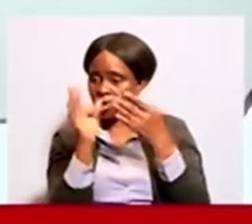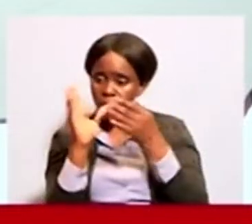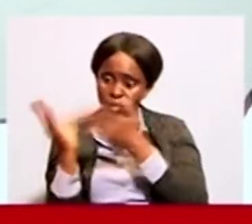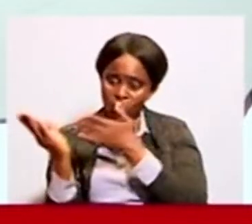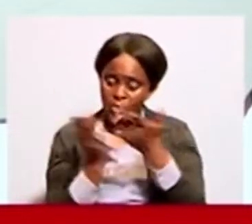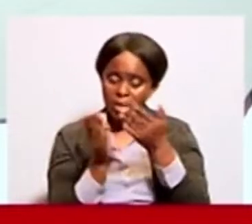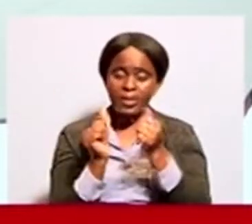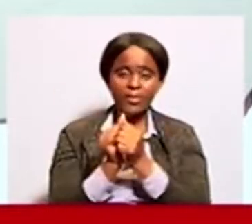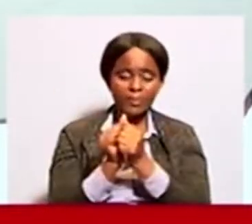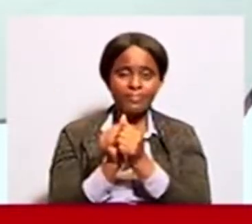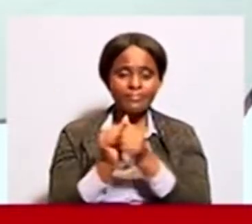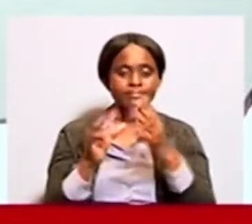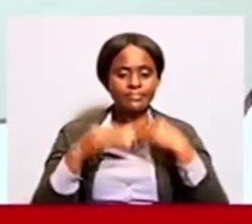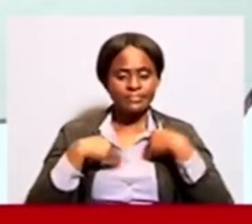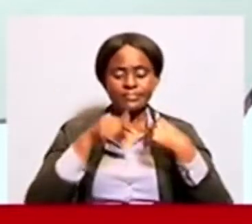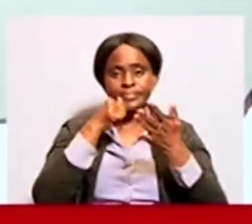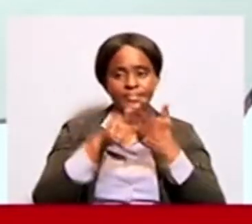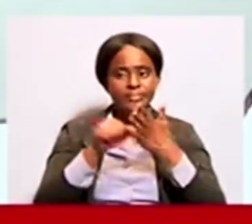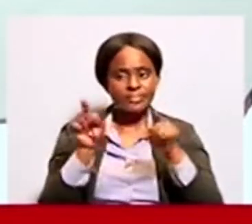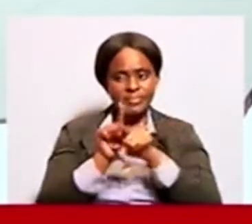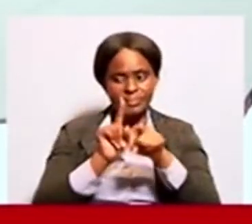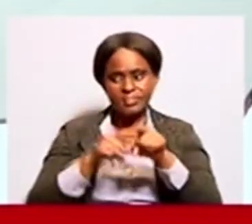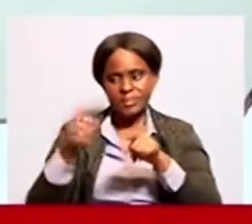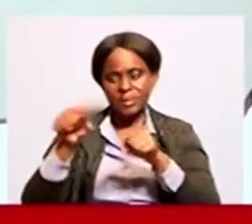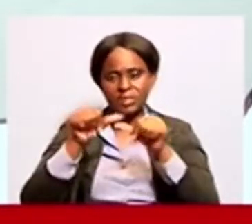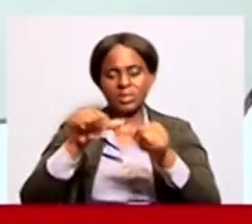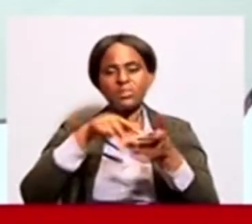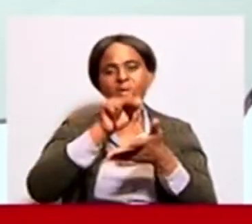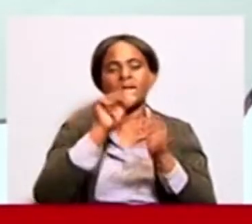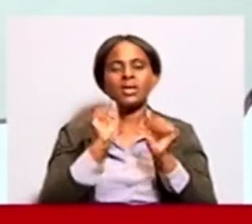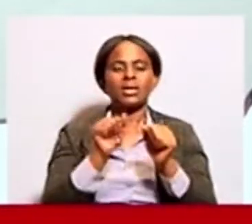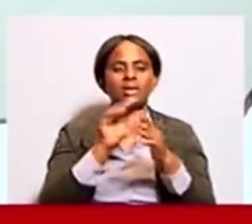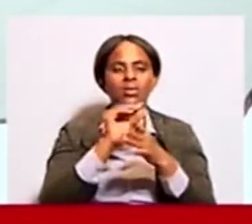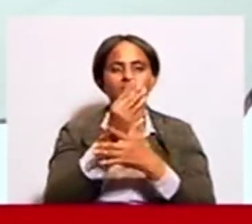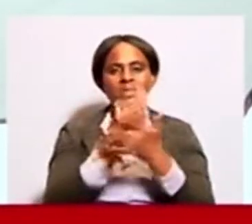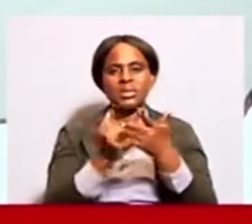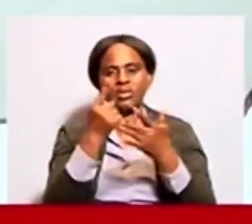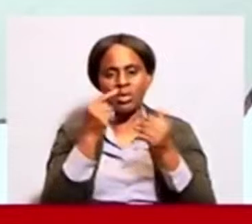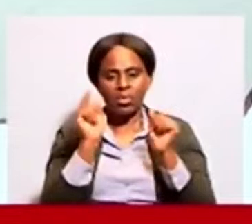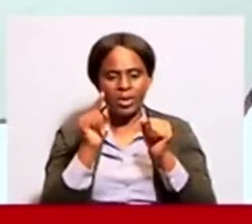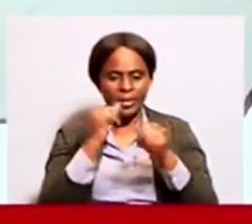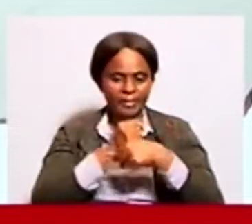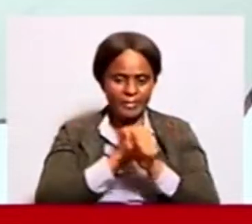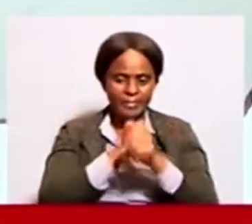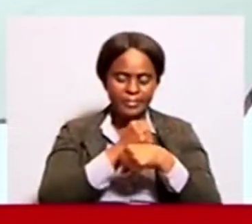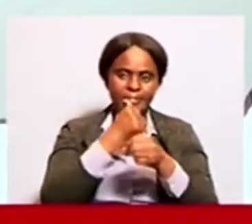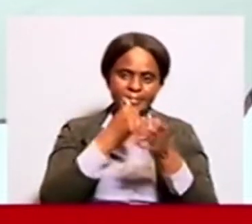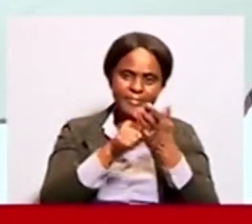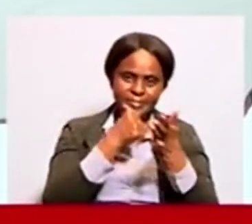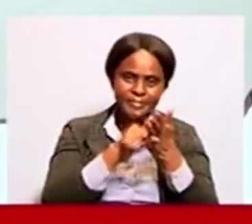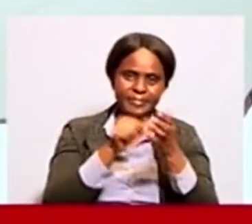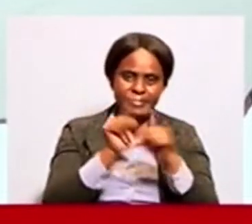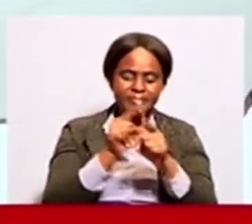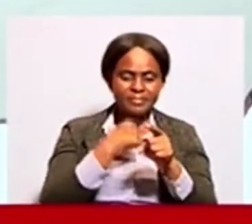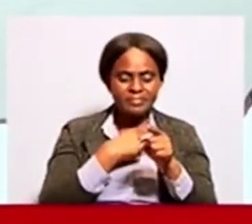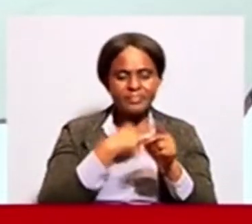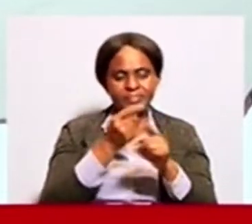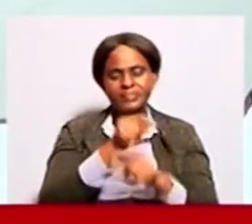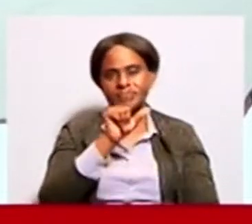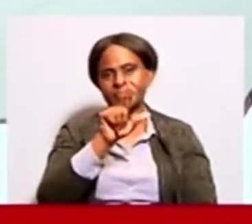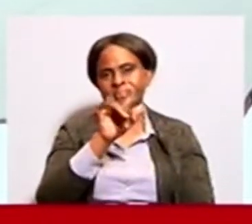with a acceptance letter and you can still pay. Or somebody will generate a letter from here, I'm coming from